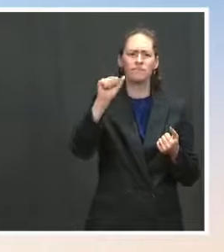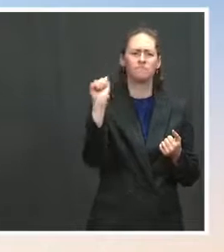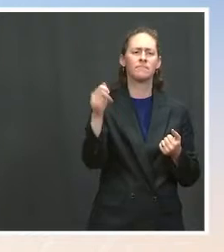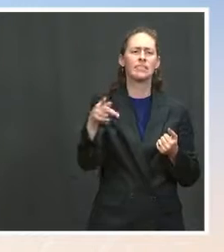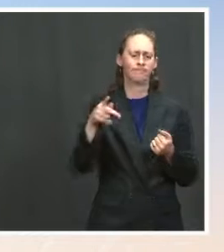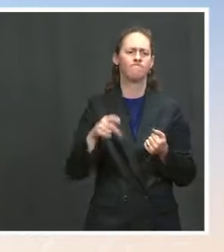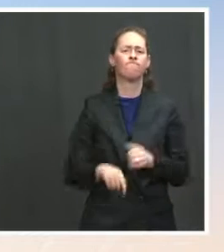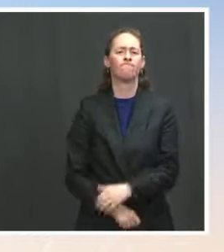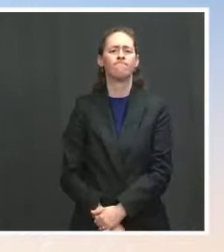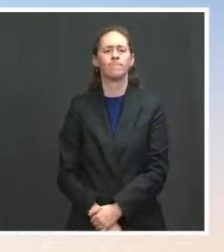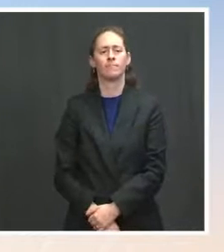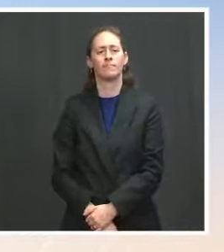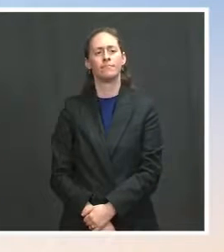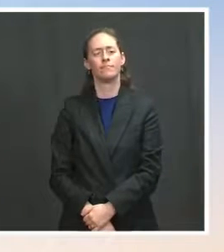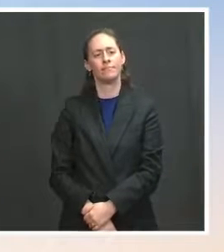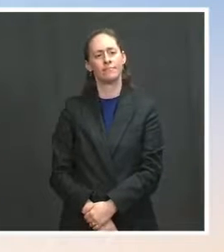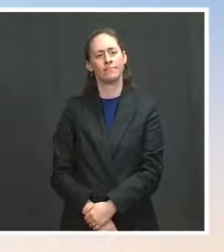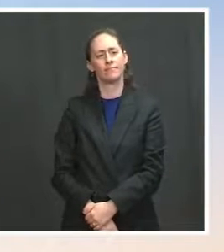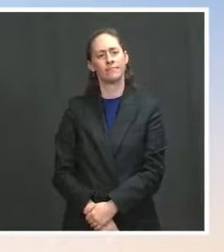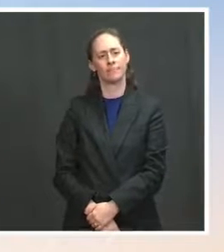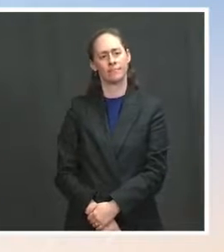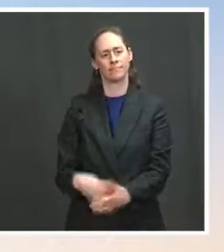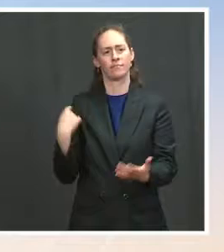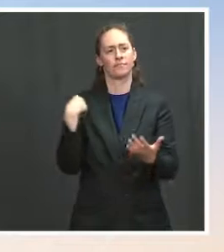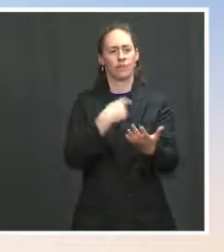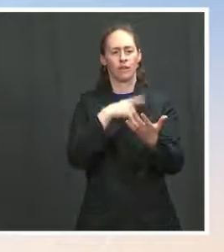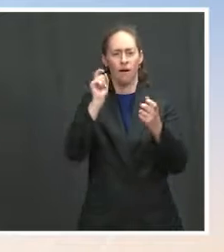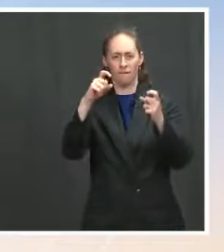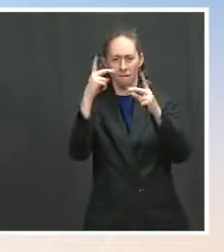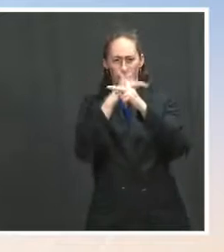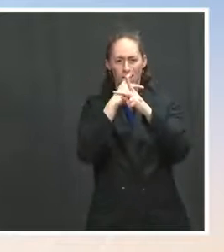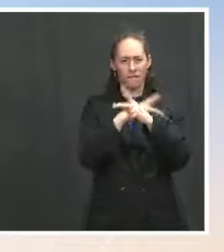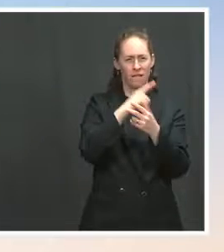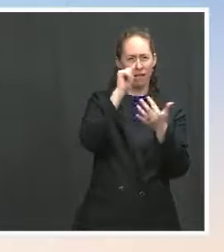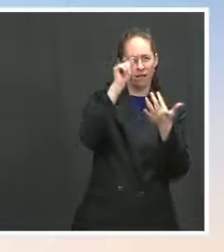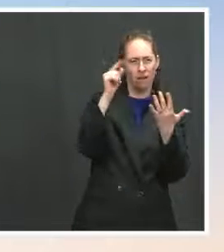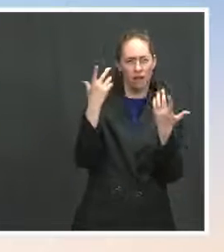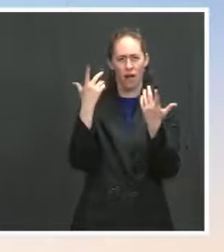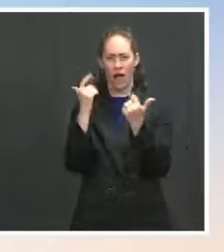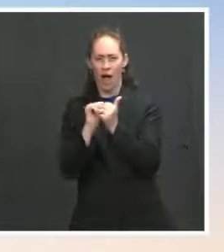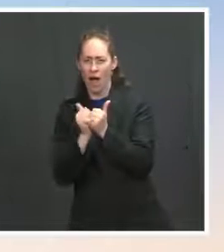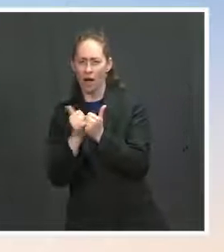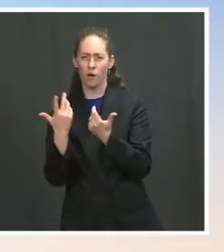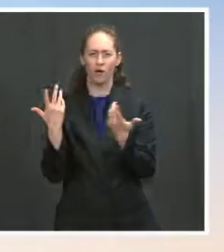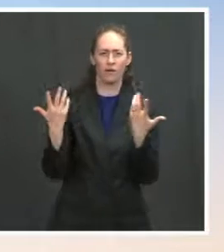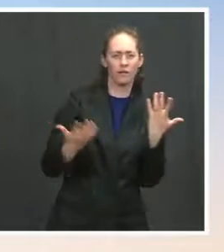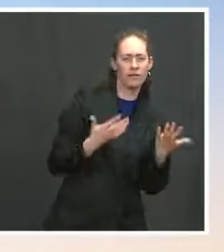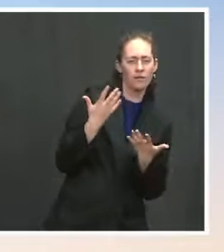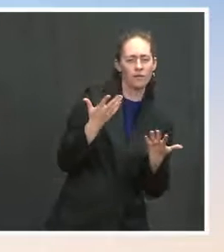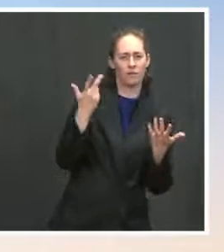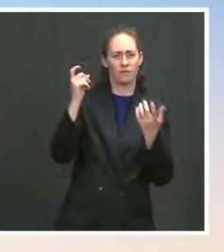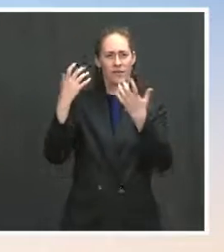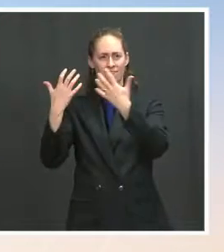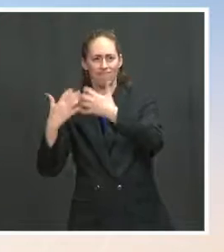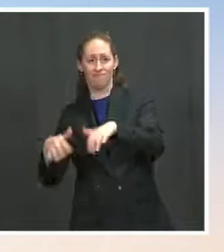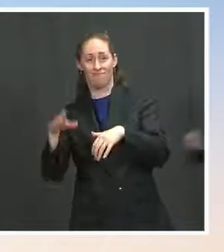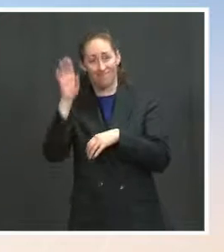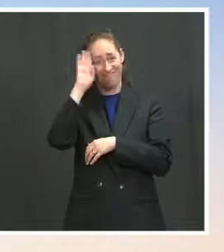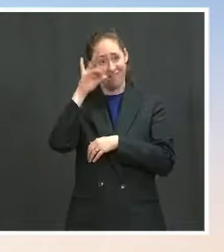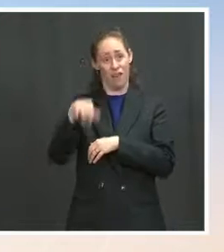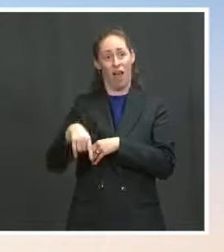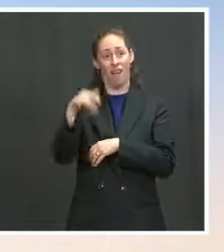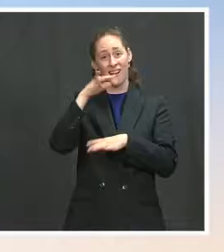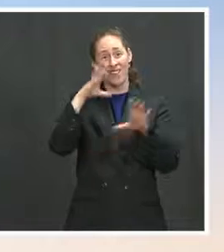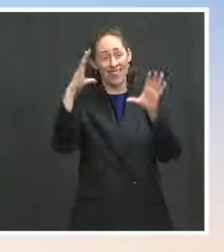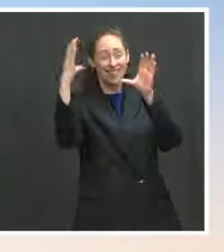to, that's certainly a factor as we are working to operationalize this, which is kind of a historic Herculean effort to get these doses to all of